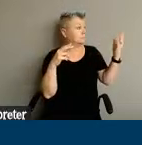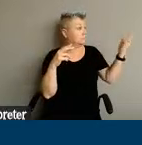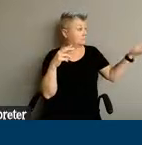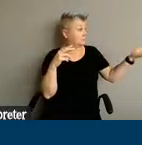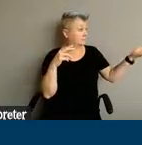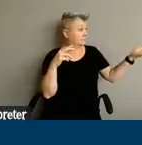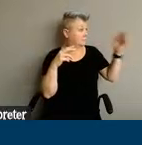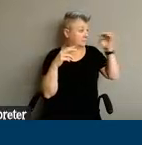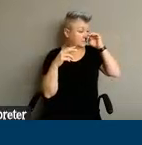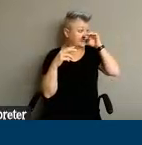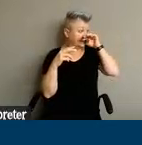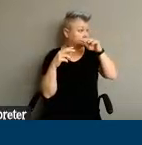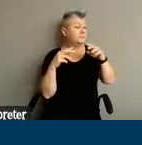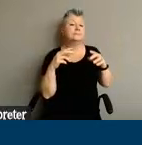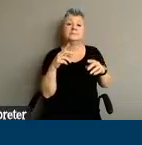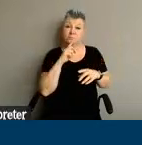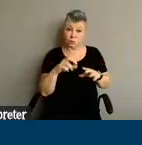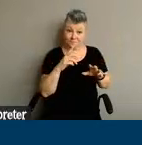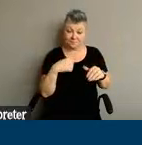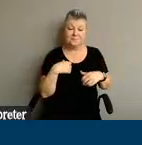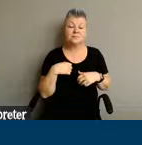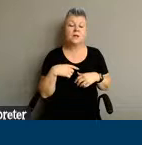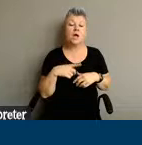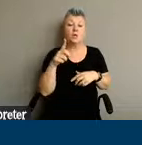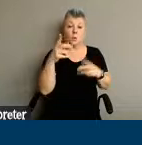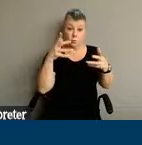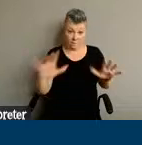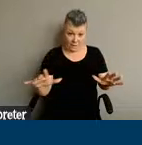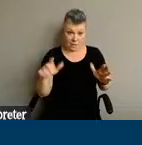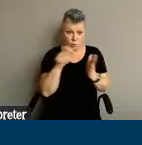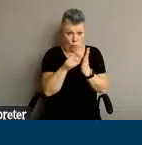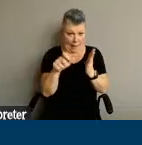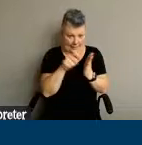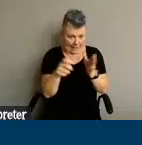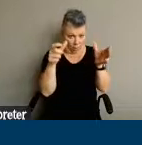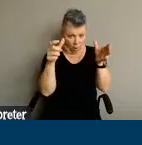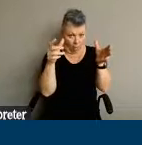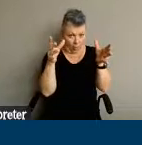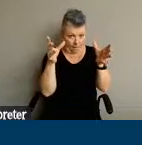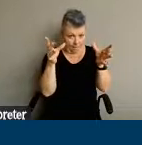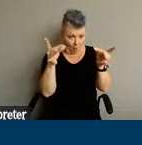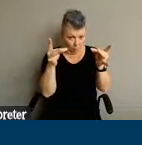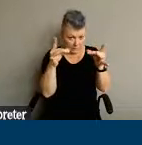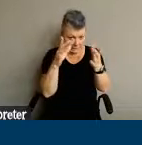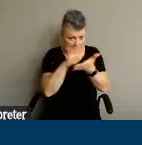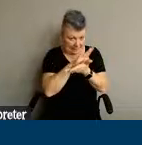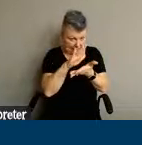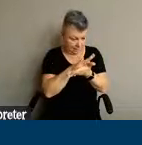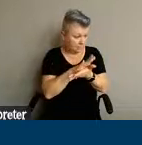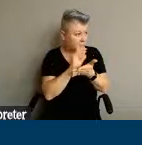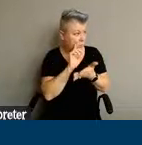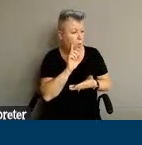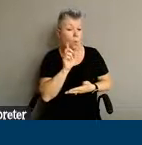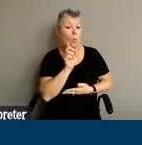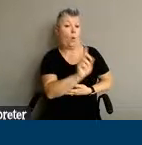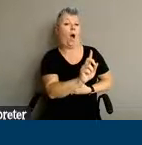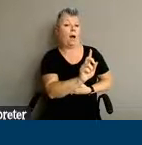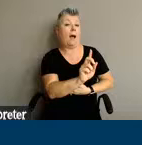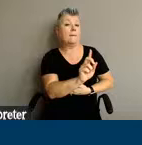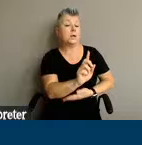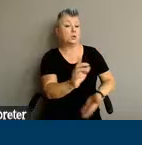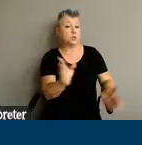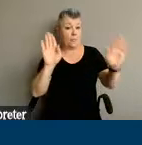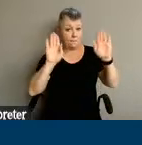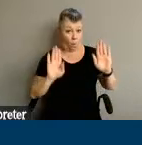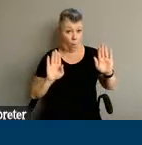give them the next? Absolutely. So once you are finished with those Post-its, if you can come up to the board that has the title of your group title and